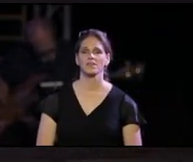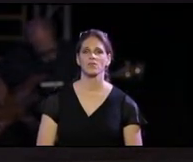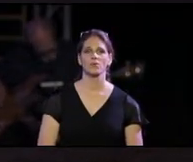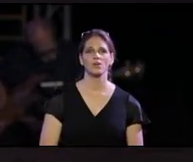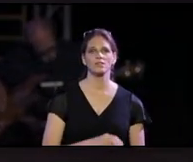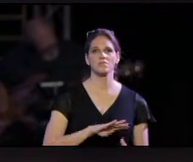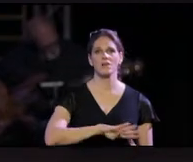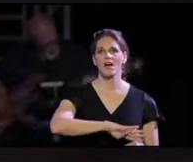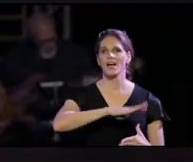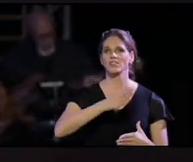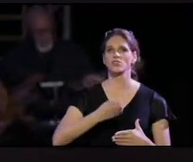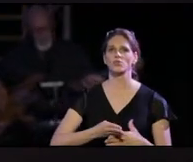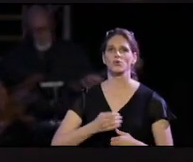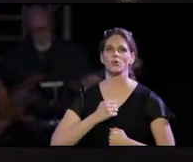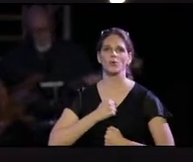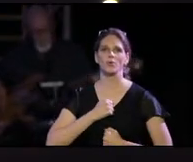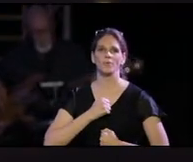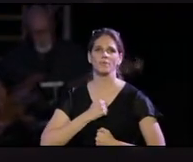hide. It was my